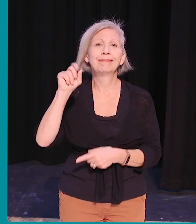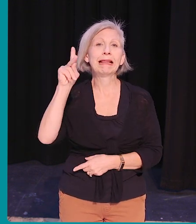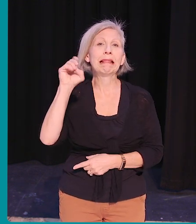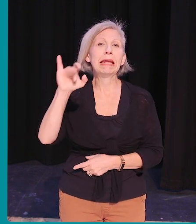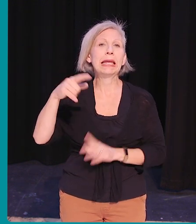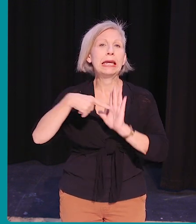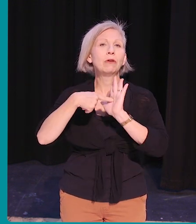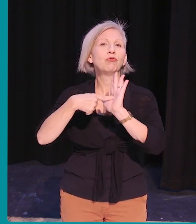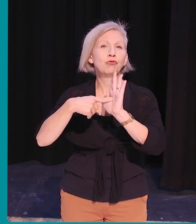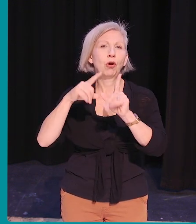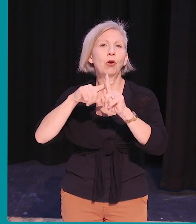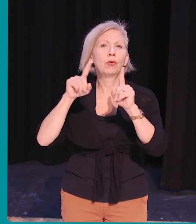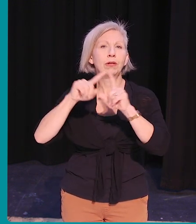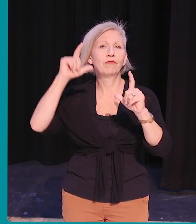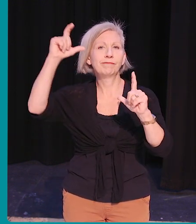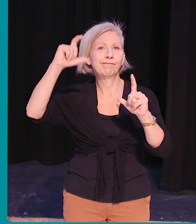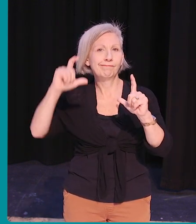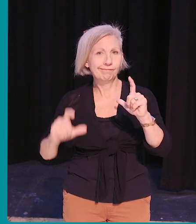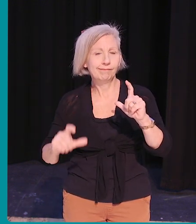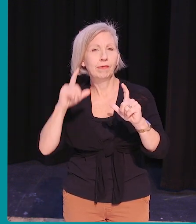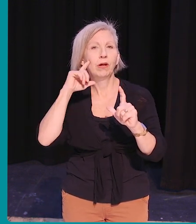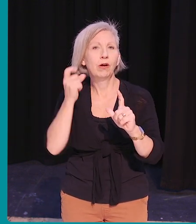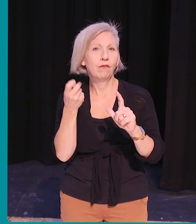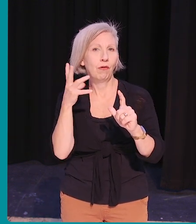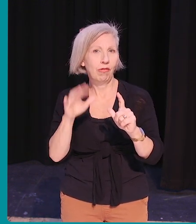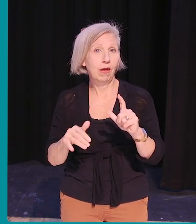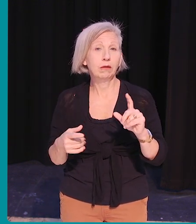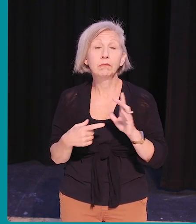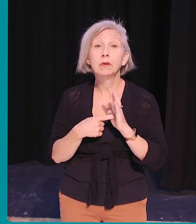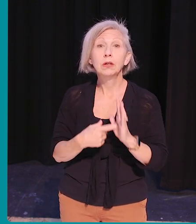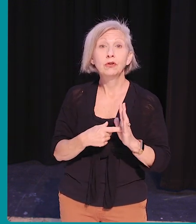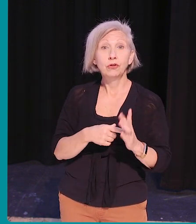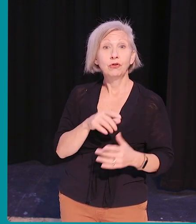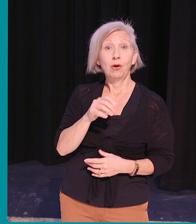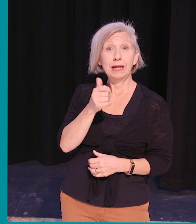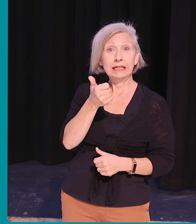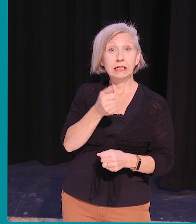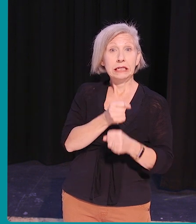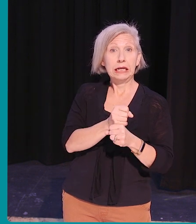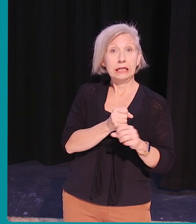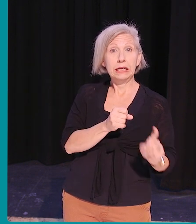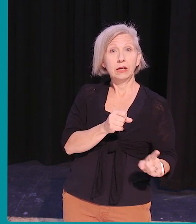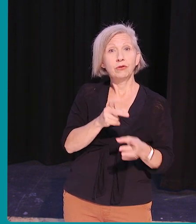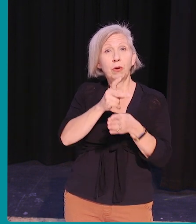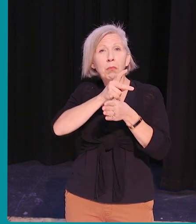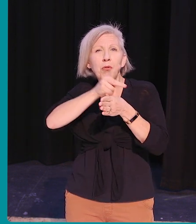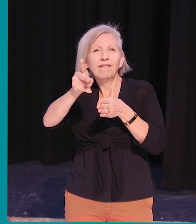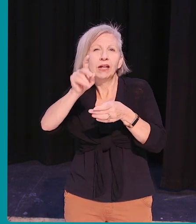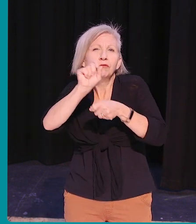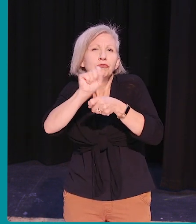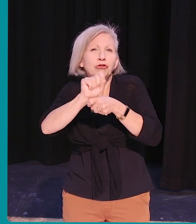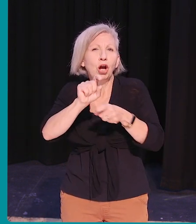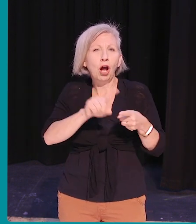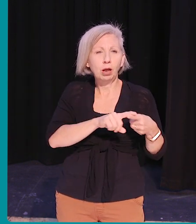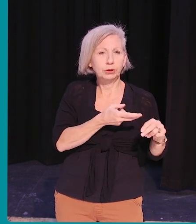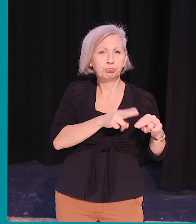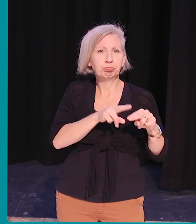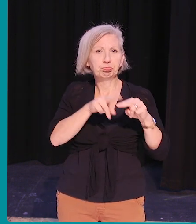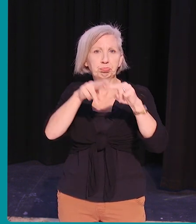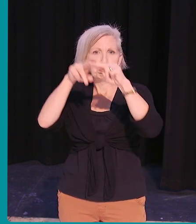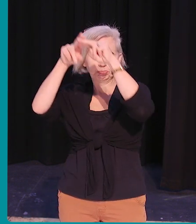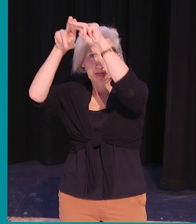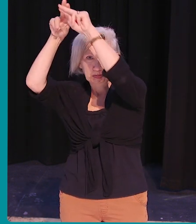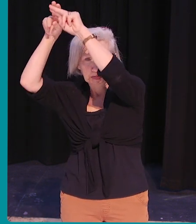that last one. But what you can see is nice, steady growth, decade by decade, in those professional blue jobs, right? Over on the red side of things,